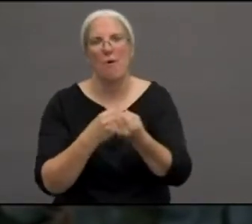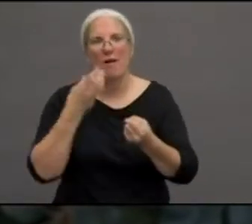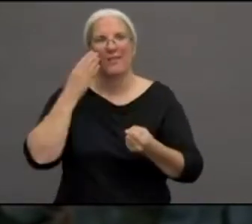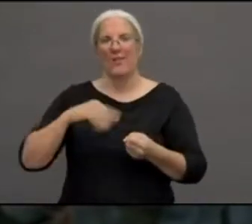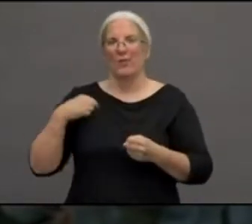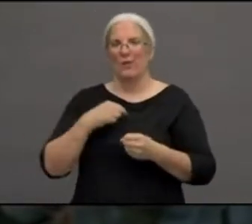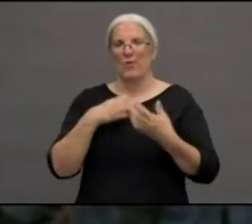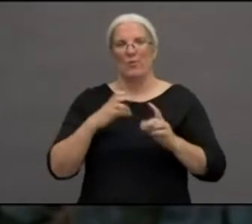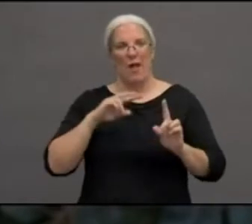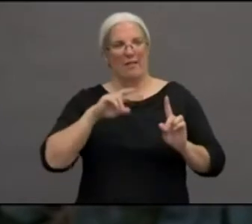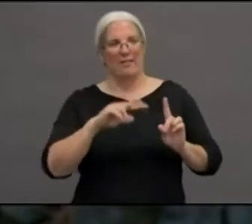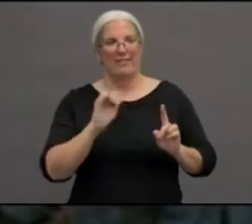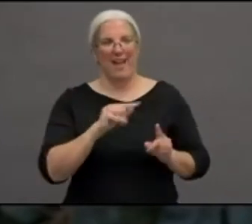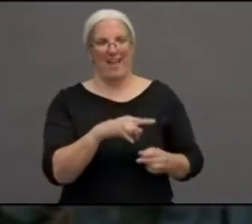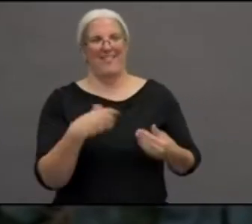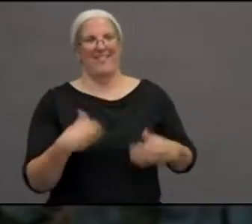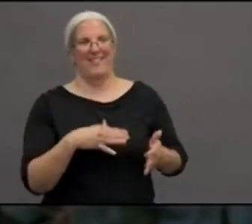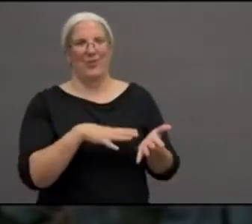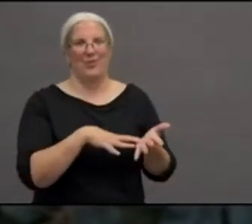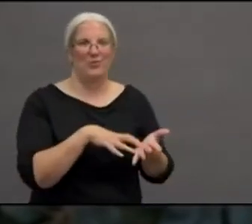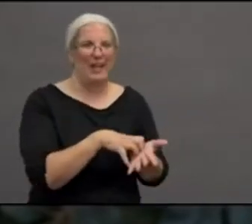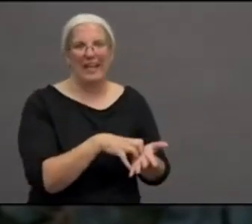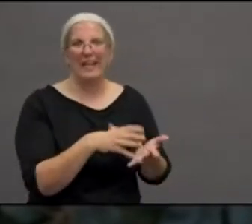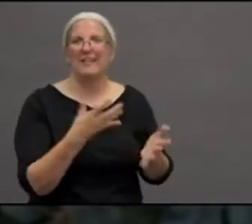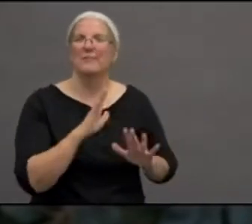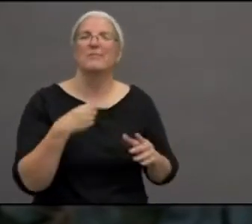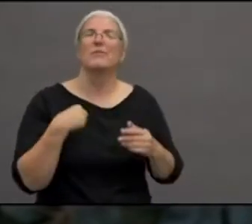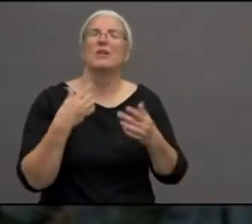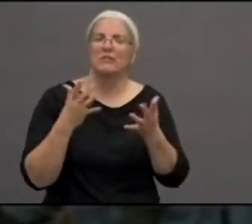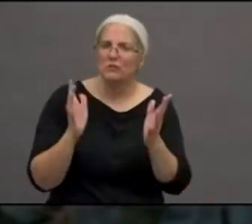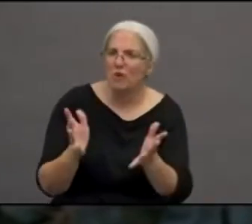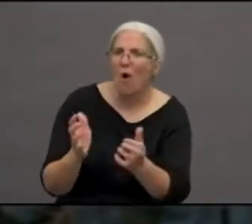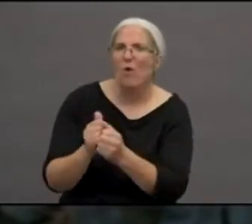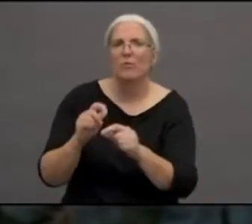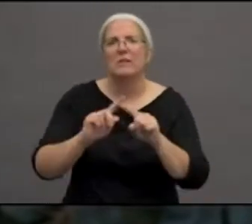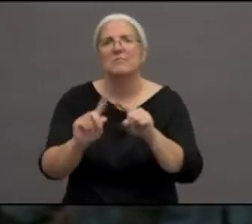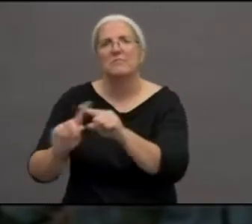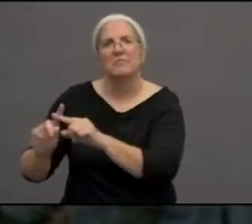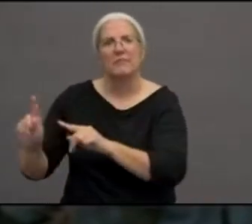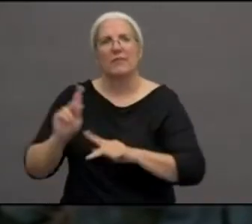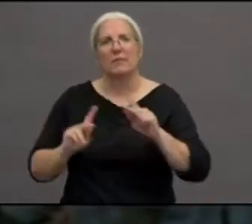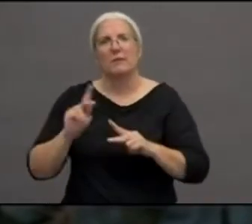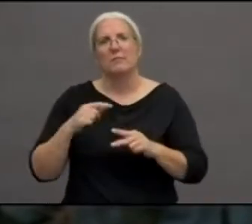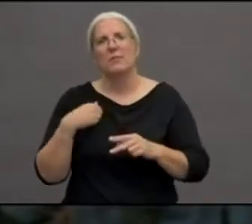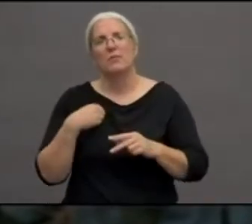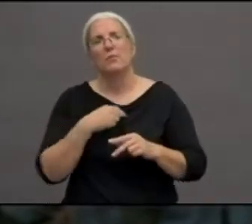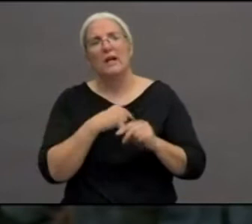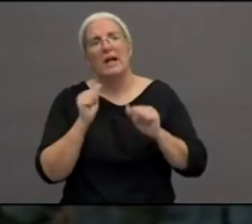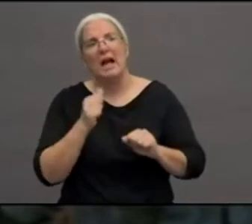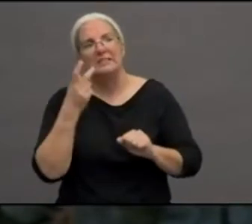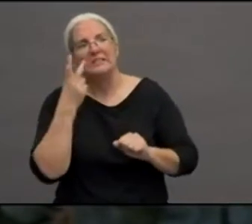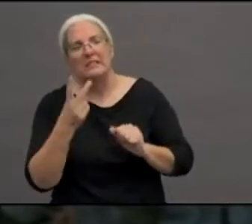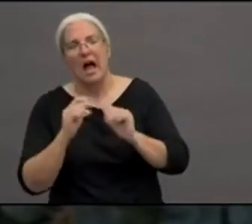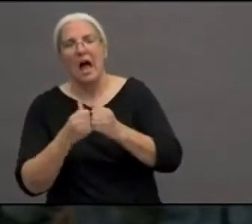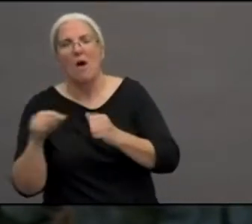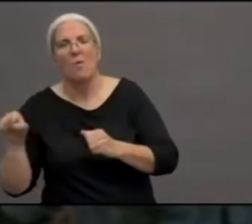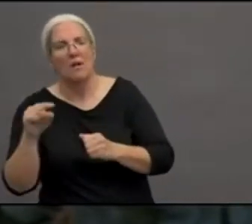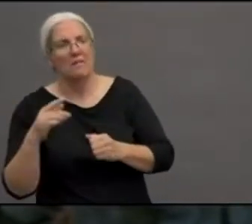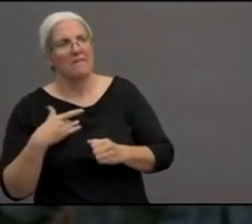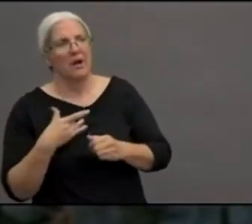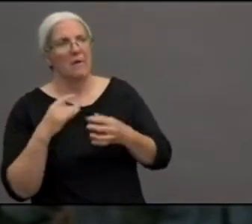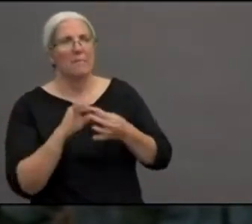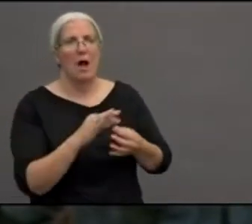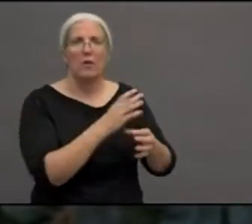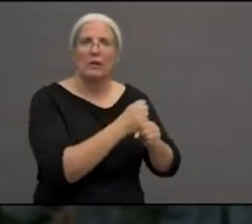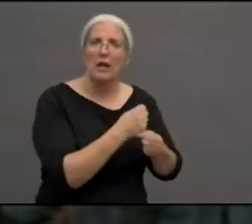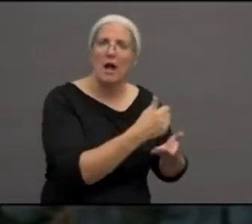Sometimes we talk to others and we see how they view mental health. Growing